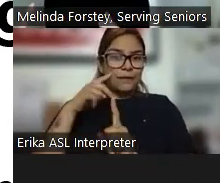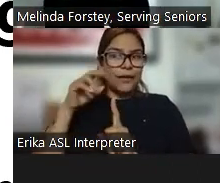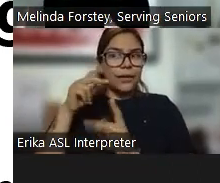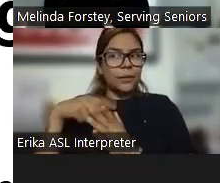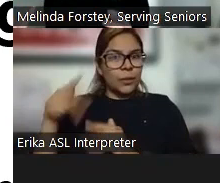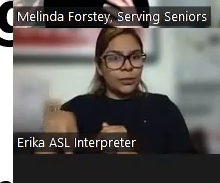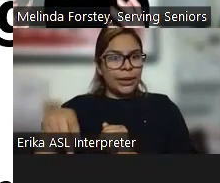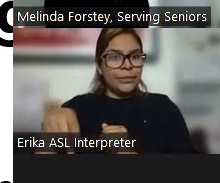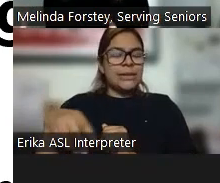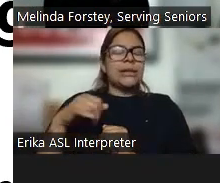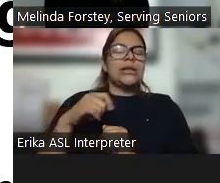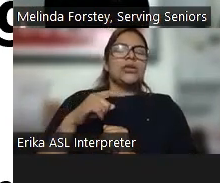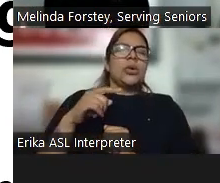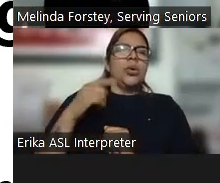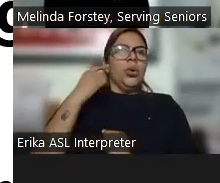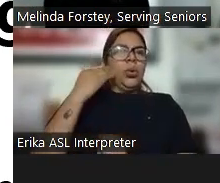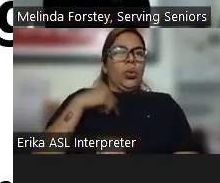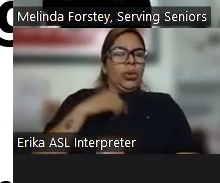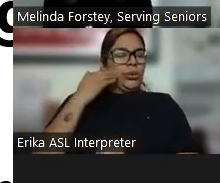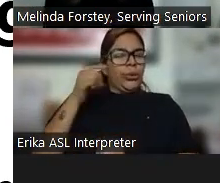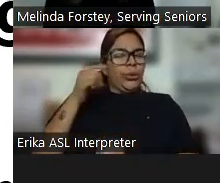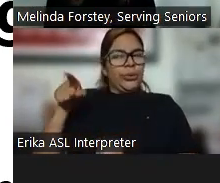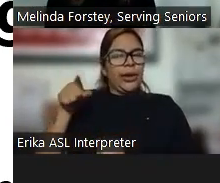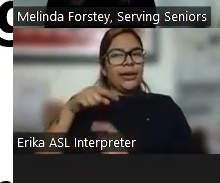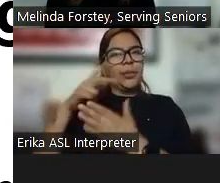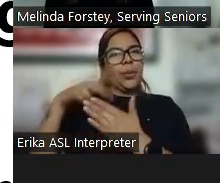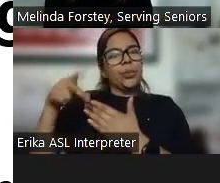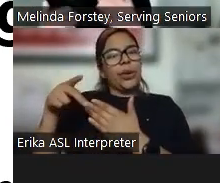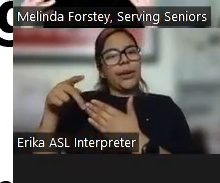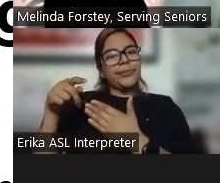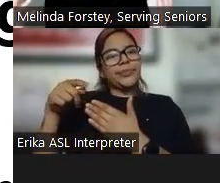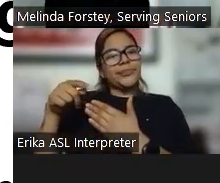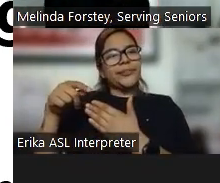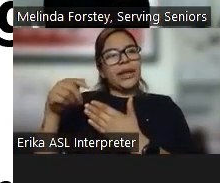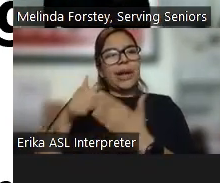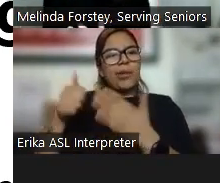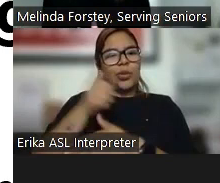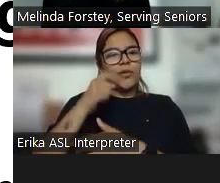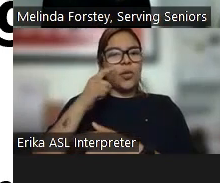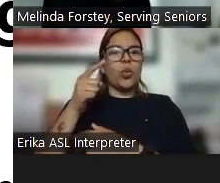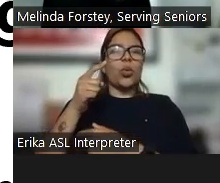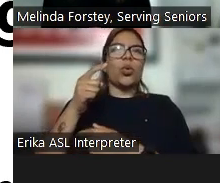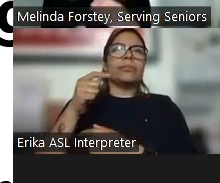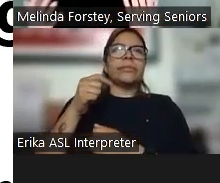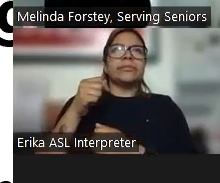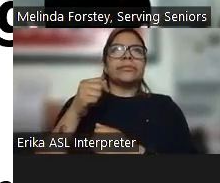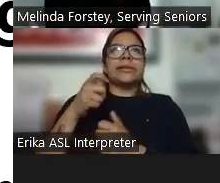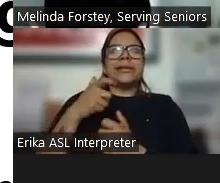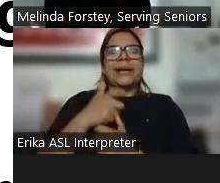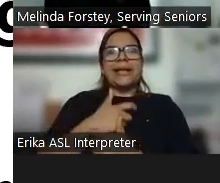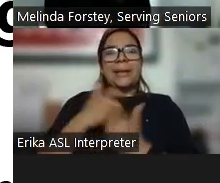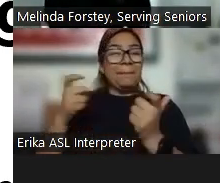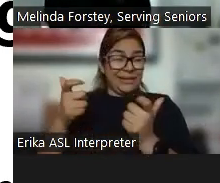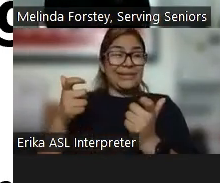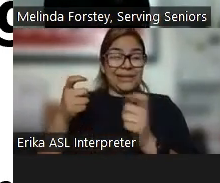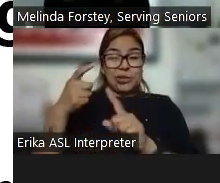the county really is prioritizing those that have the greatest amount of rent burden. So 50%